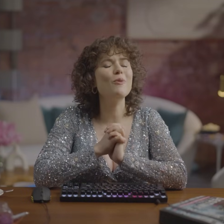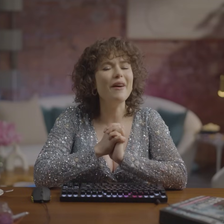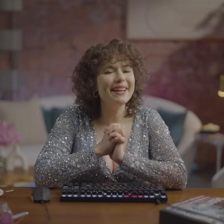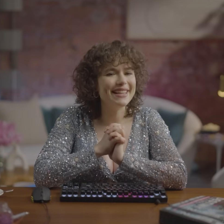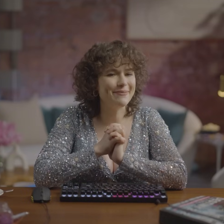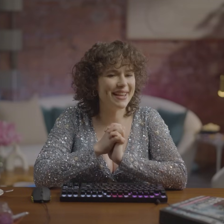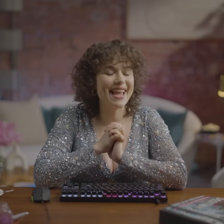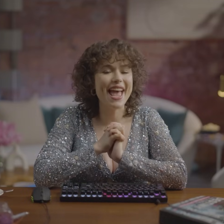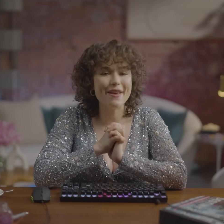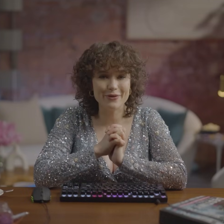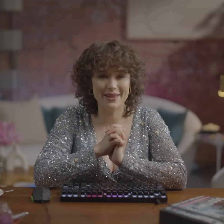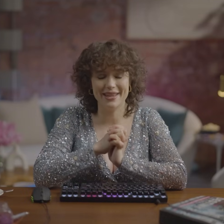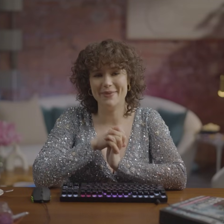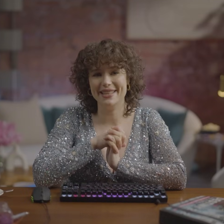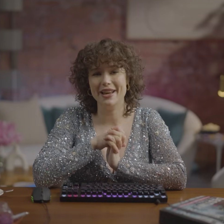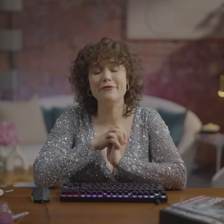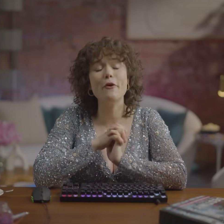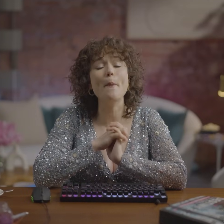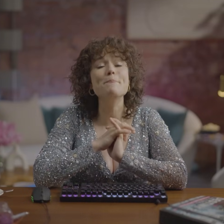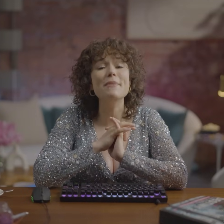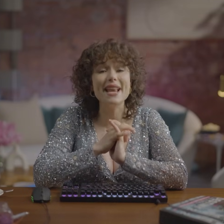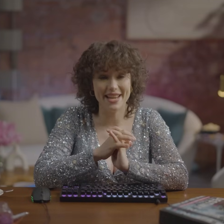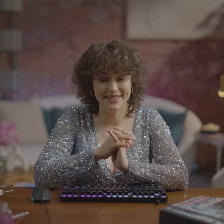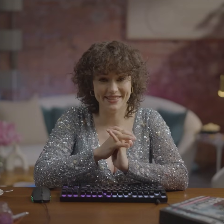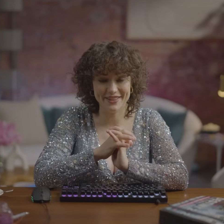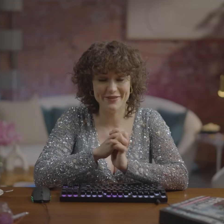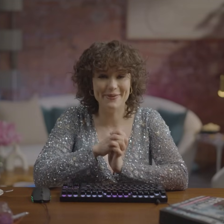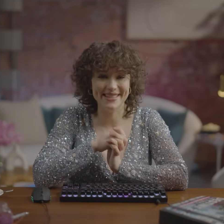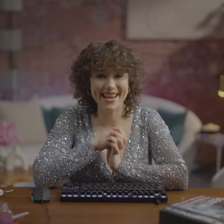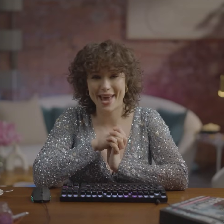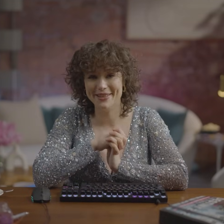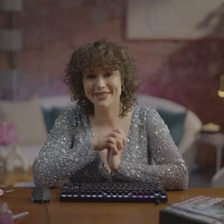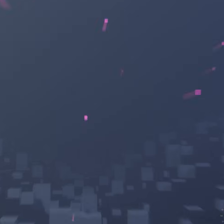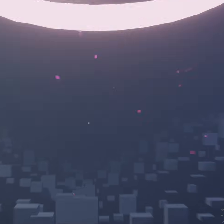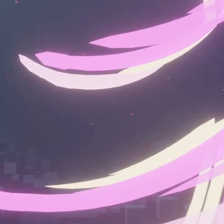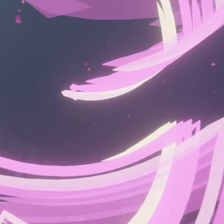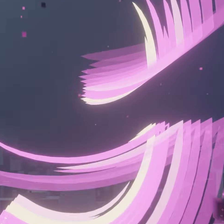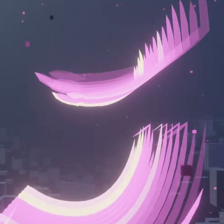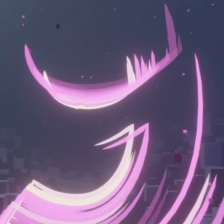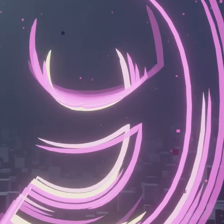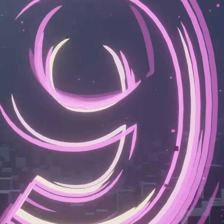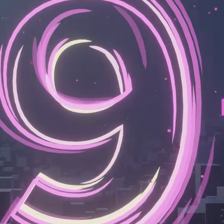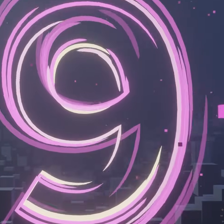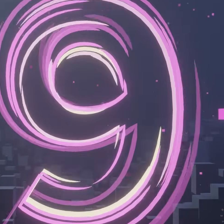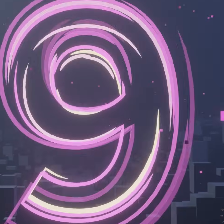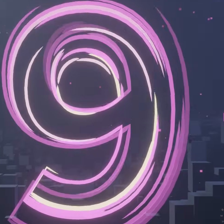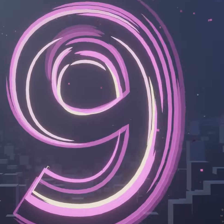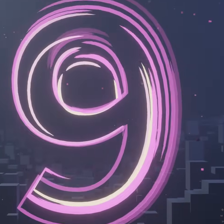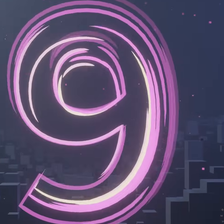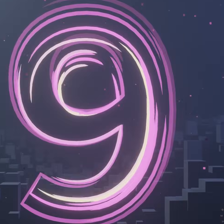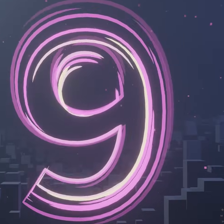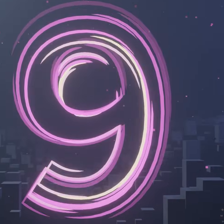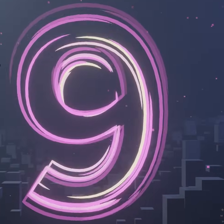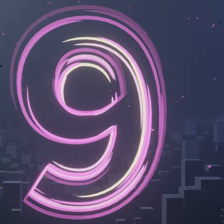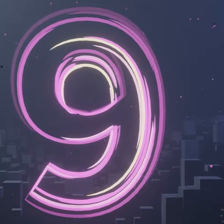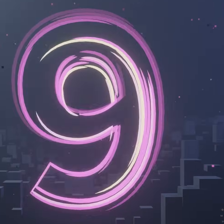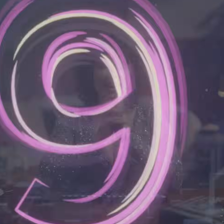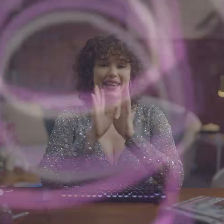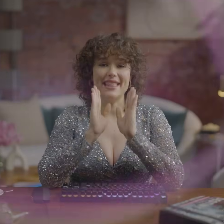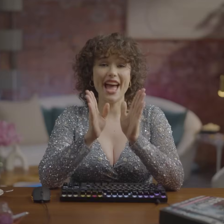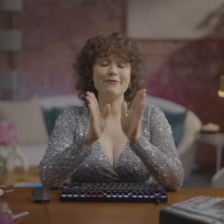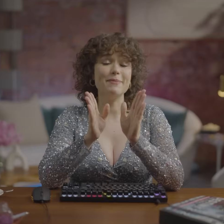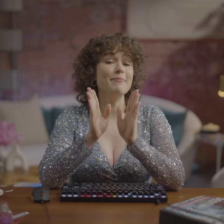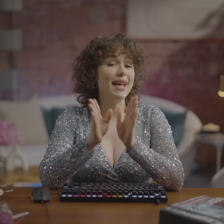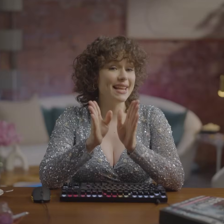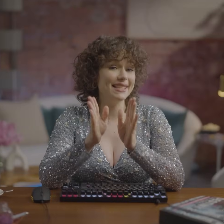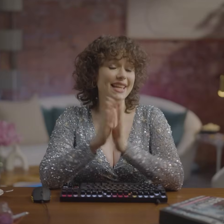has quietly made everything better for millions of PC gamers. Moment number 9.